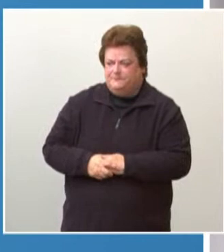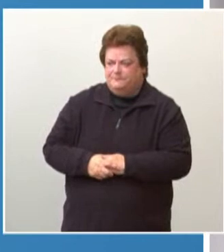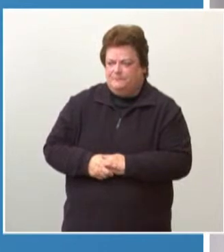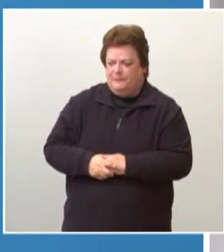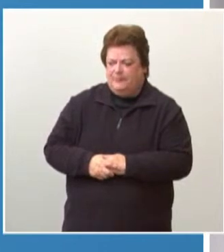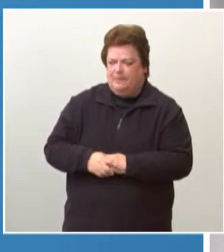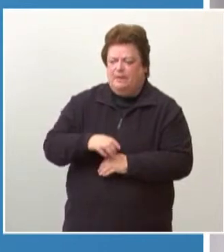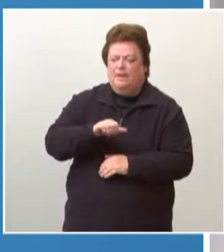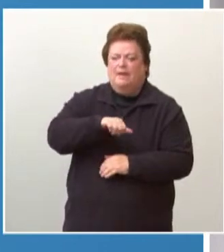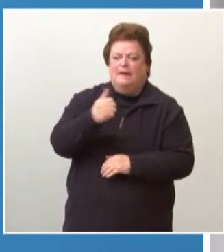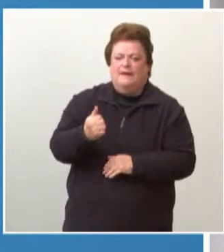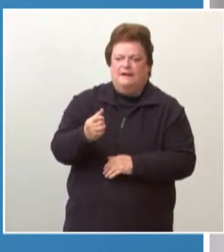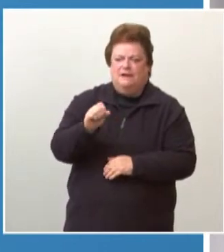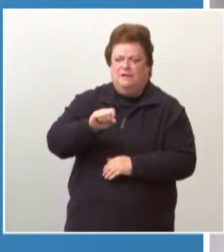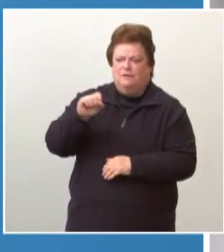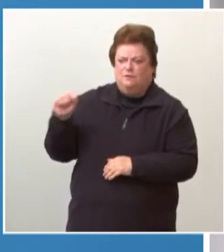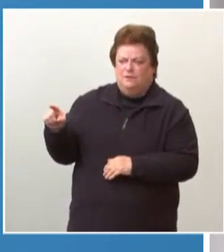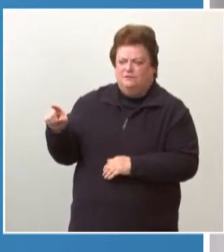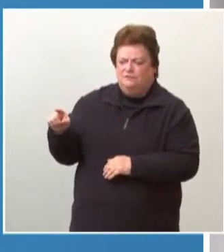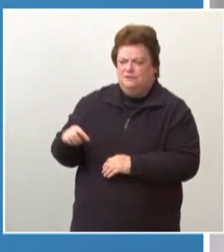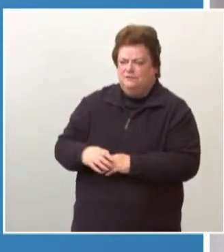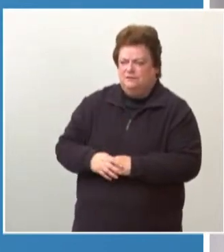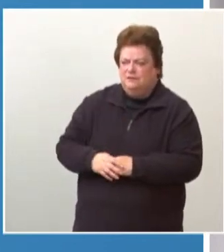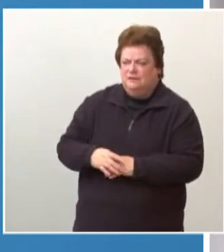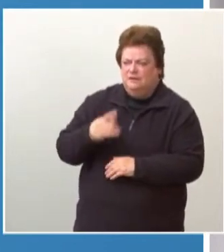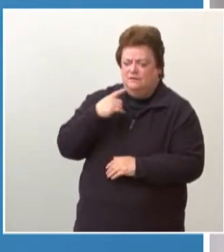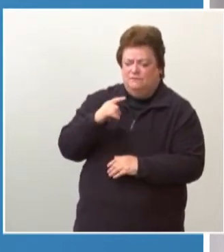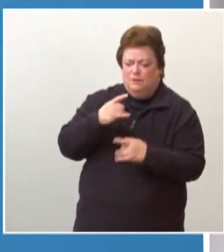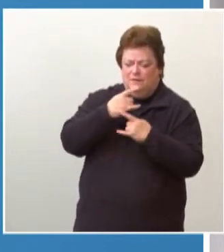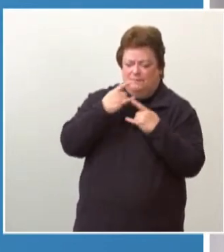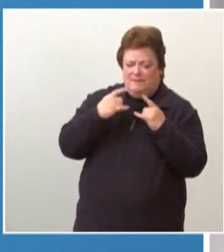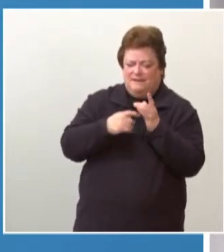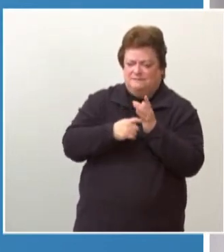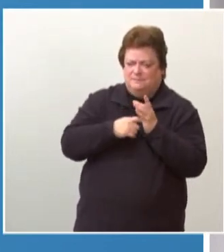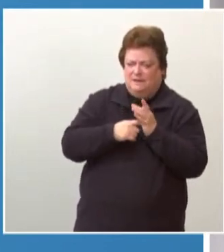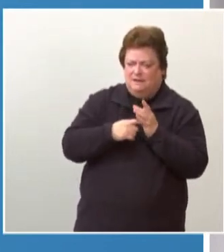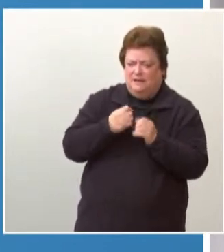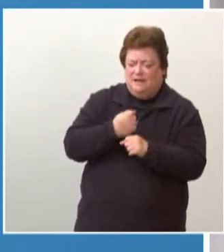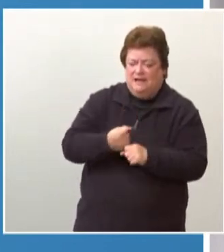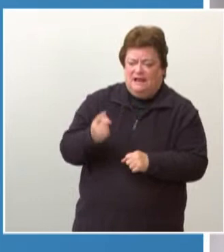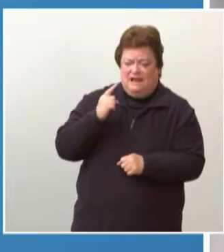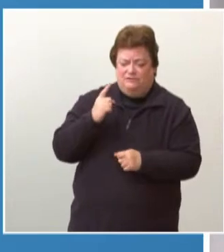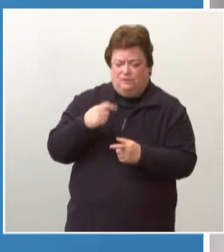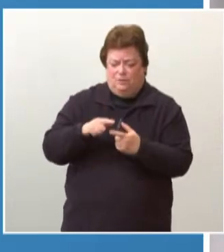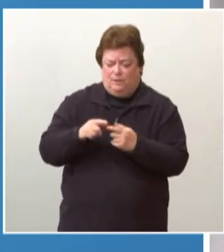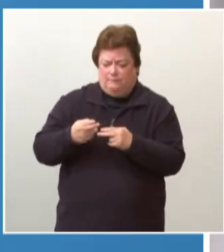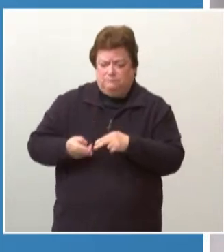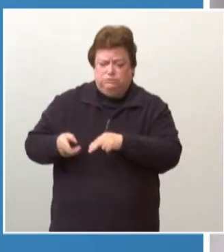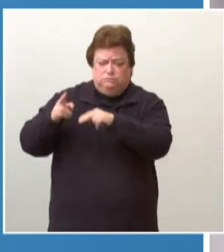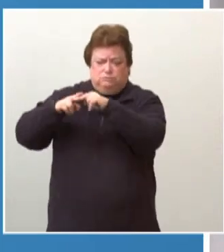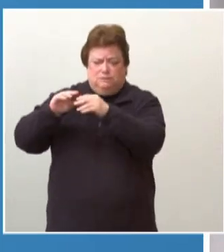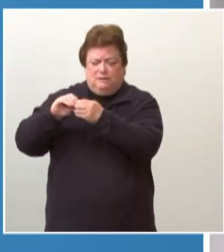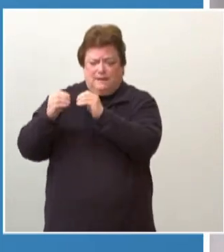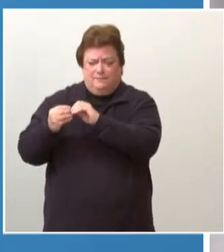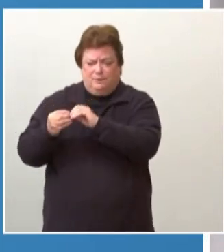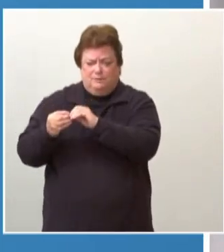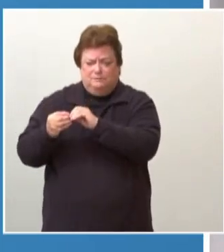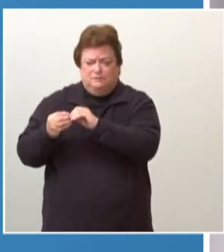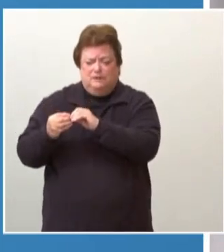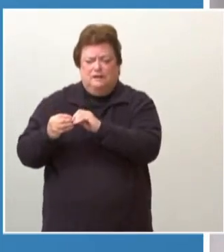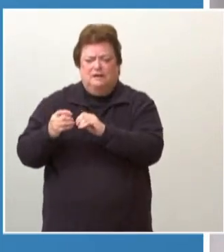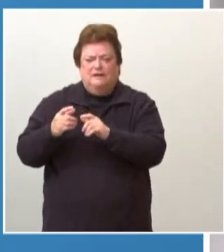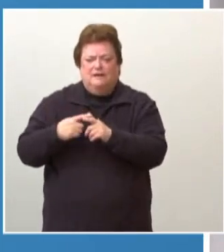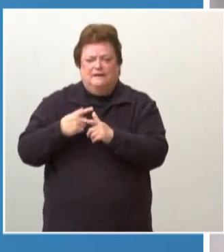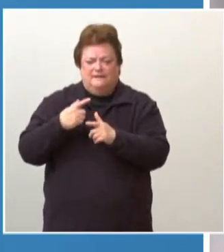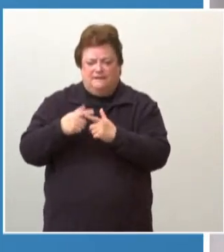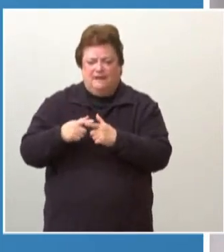Okay, then another question regarding mask mandate. Last year, when cases surged, there was a mask mandate in place, and local